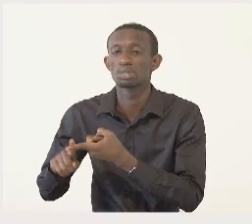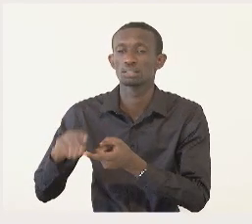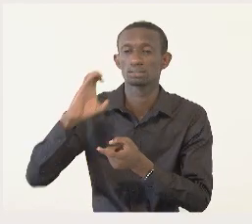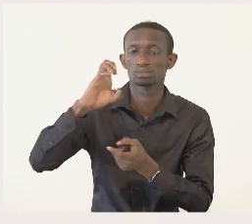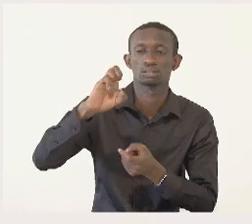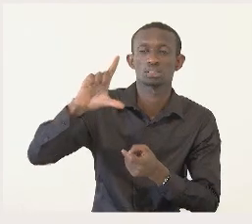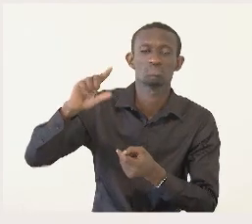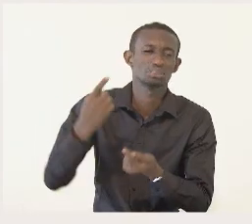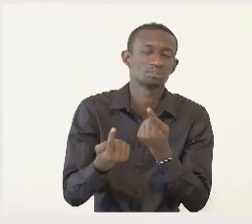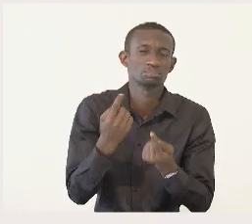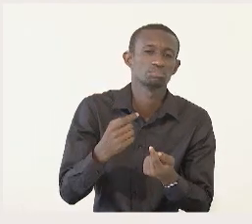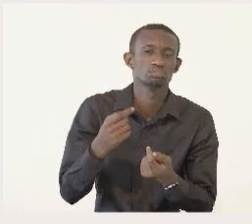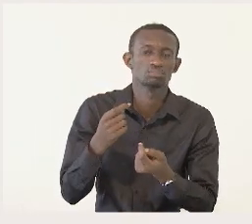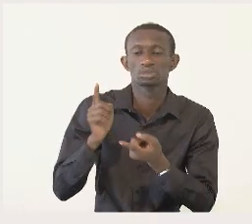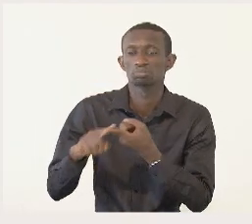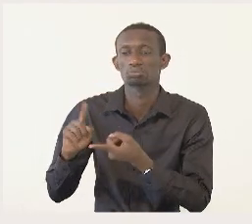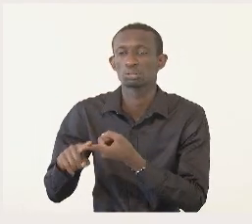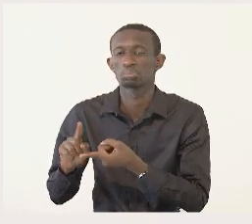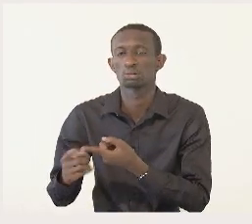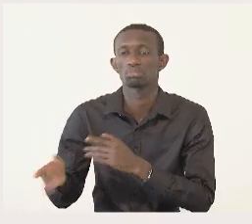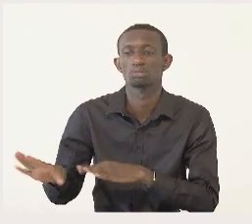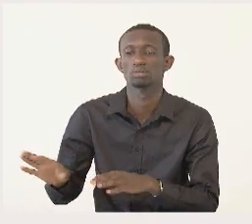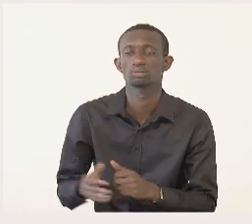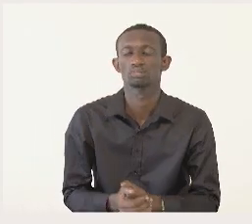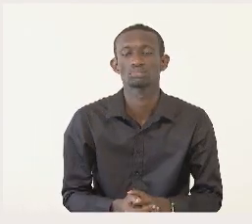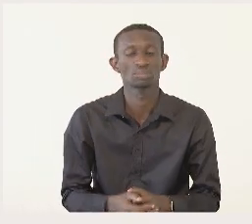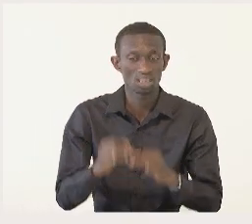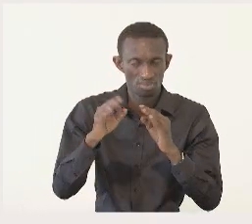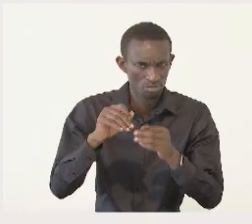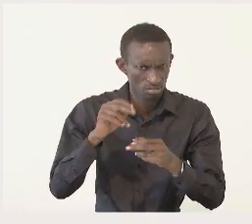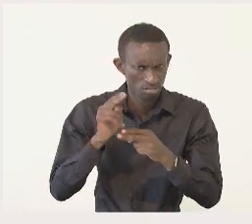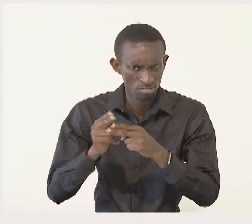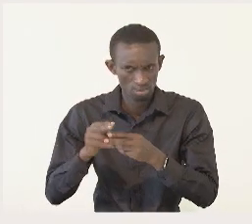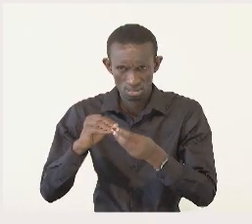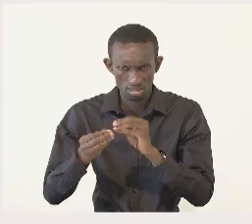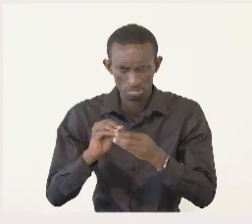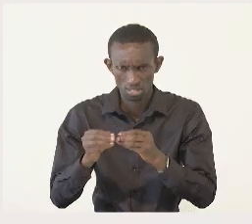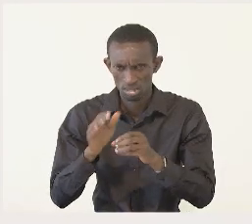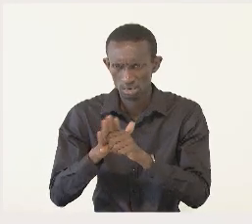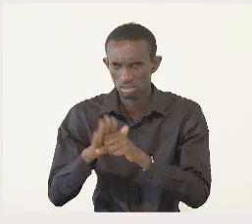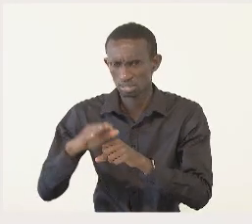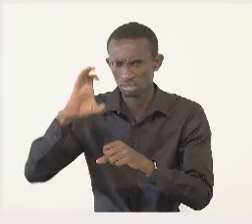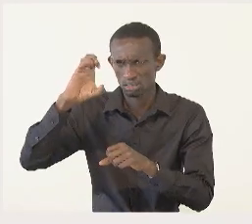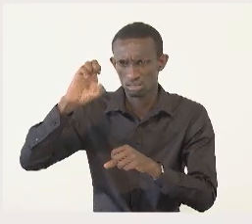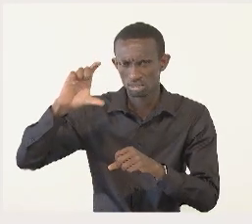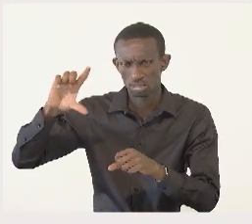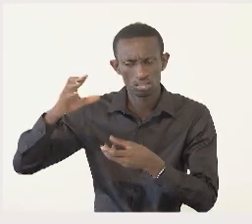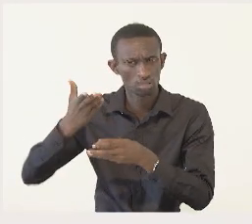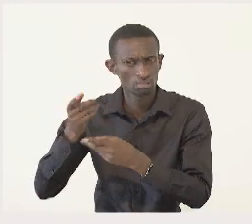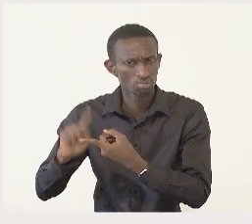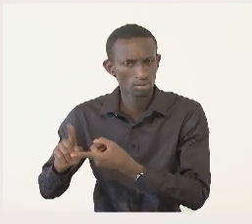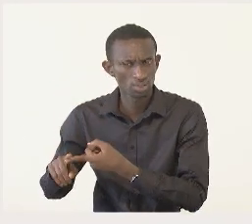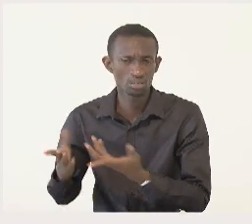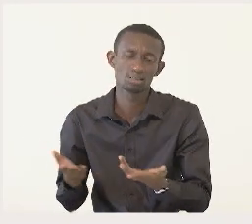die. Let me just give an example. If the number of red blood cells die, automatically the transport of oxygen in the body will be